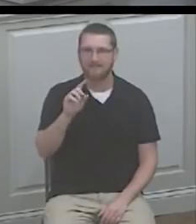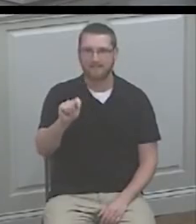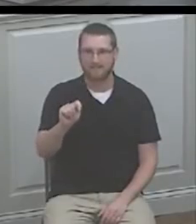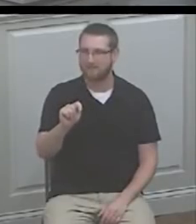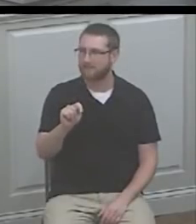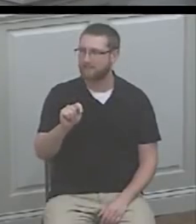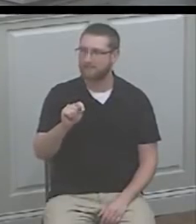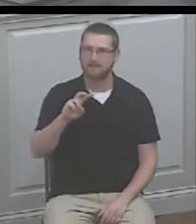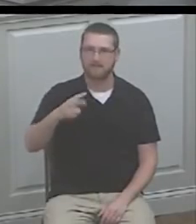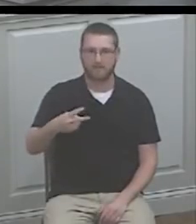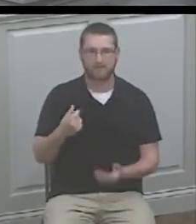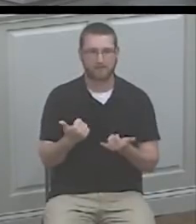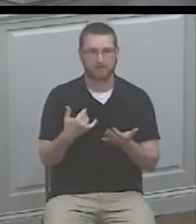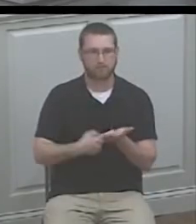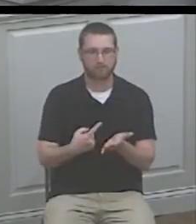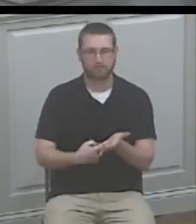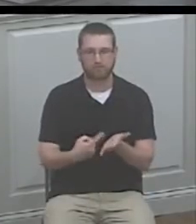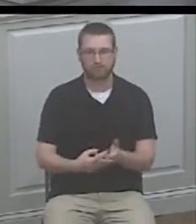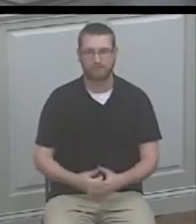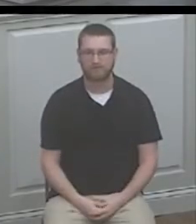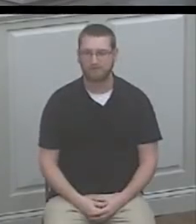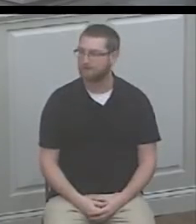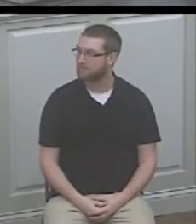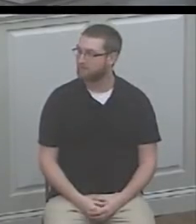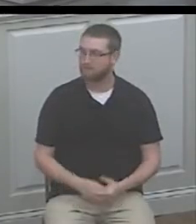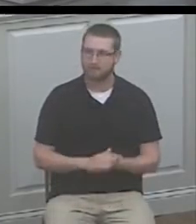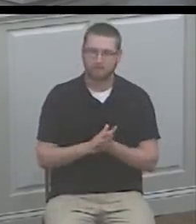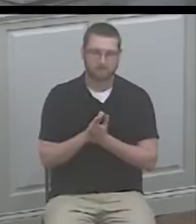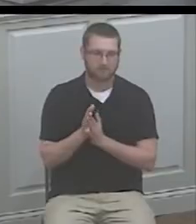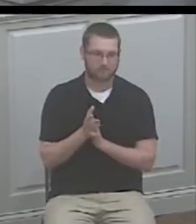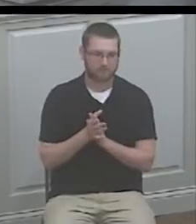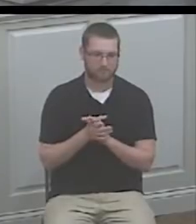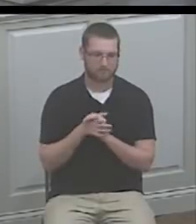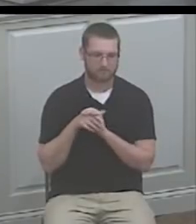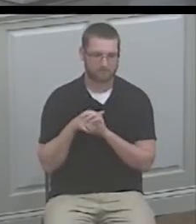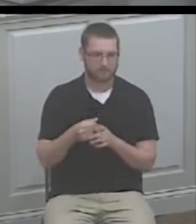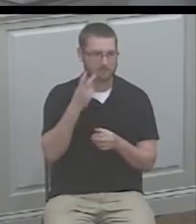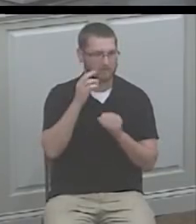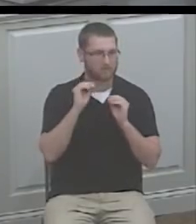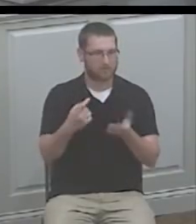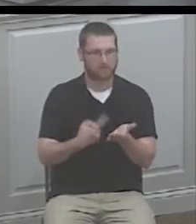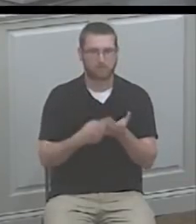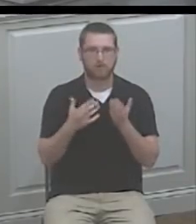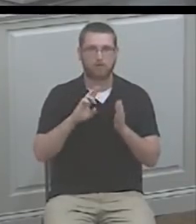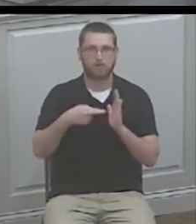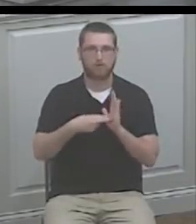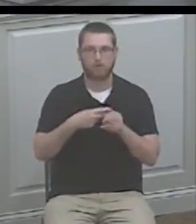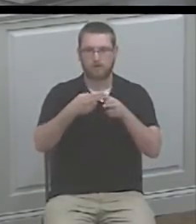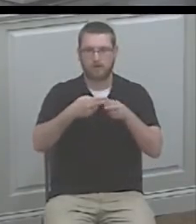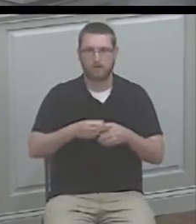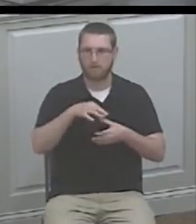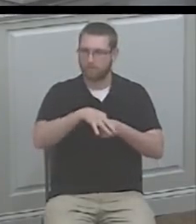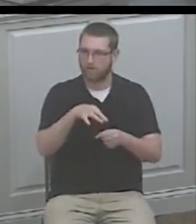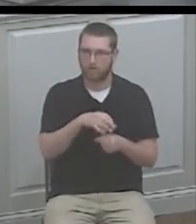discussion? Seeing none, Madam Clerk, I call for the roll call vote, please.